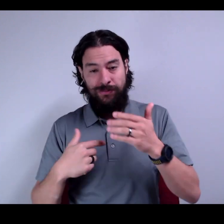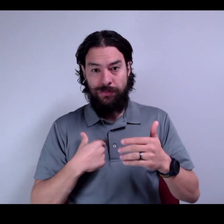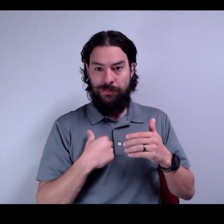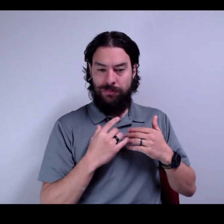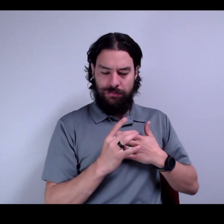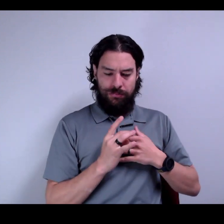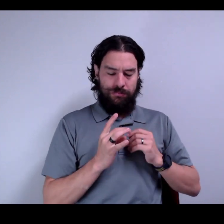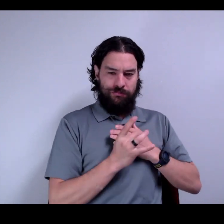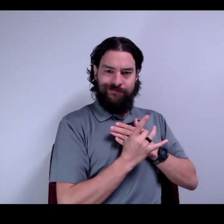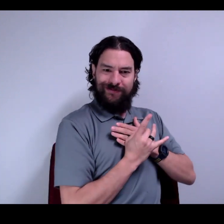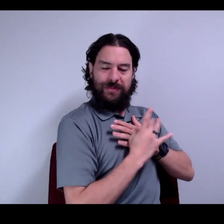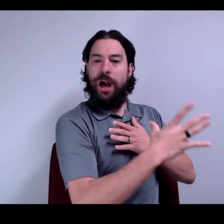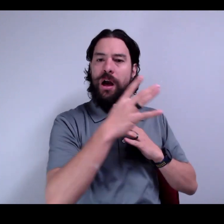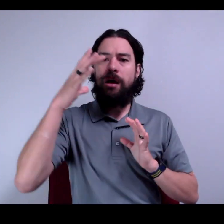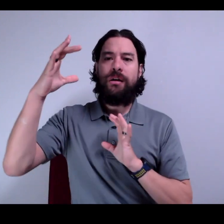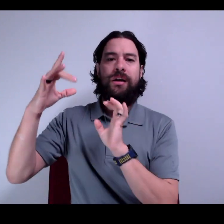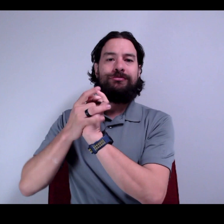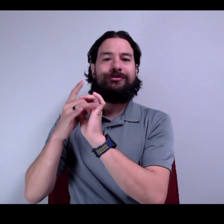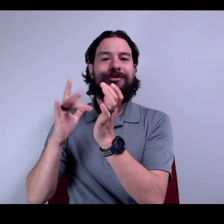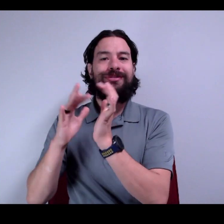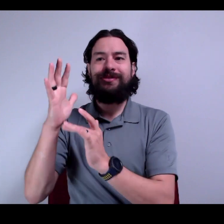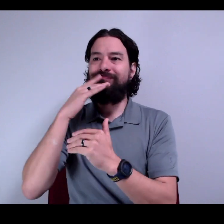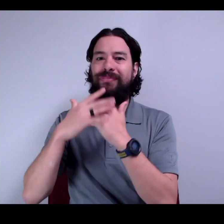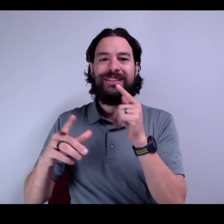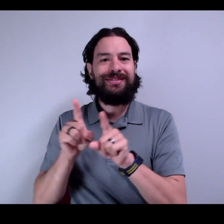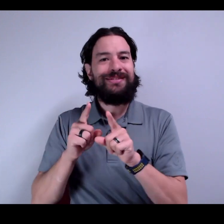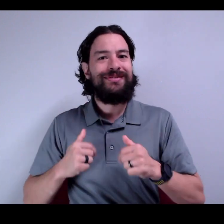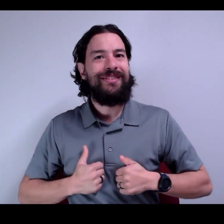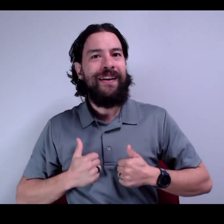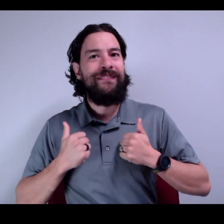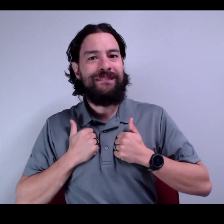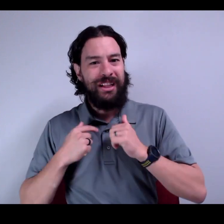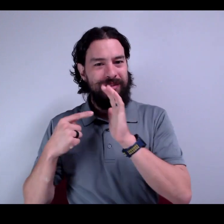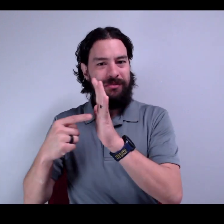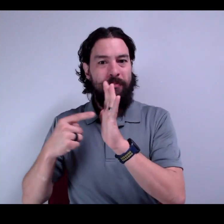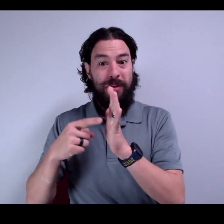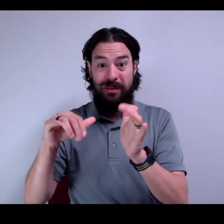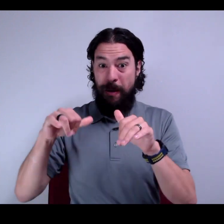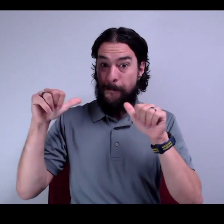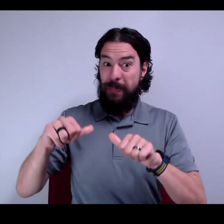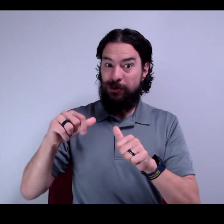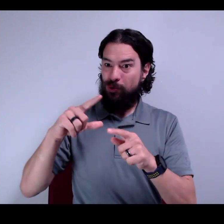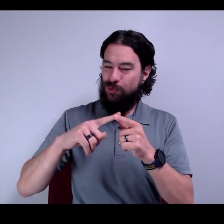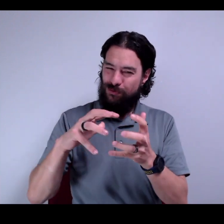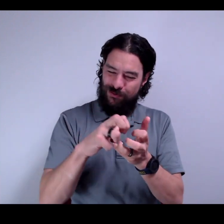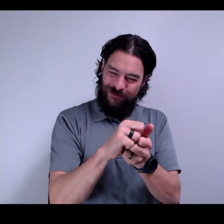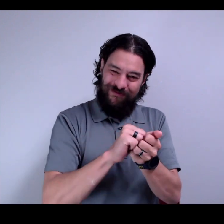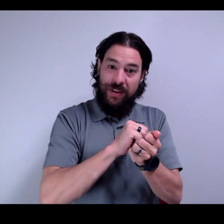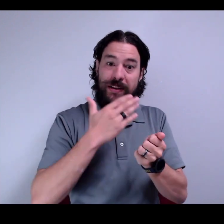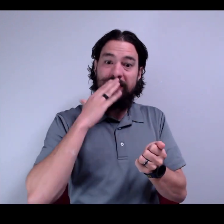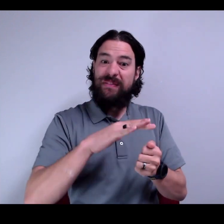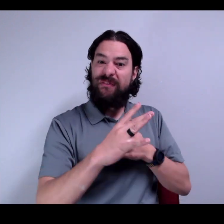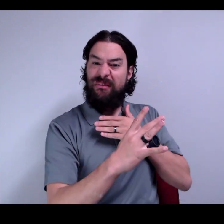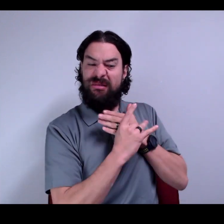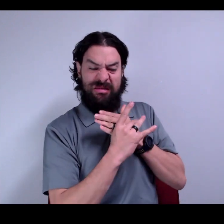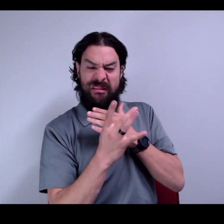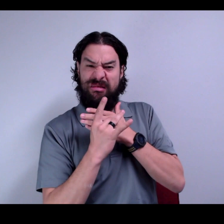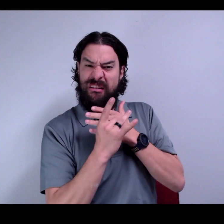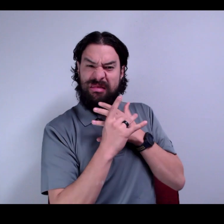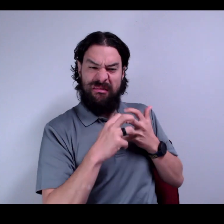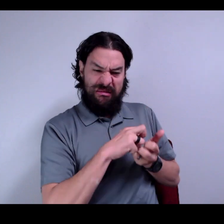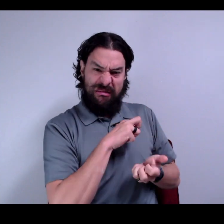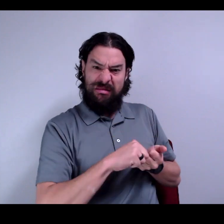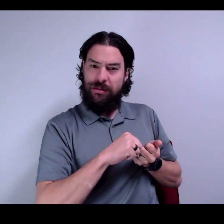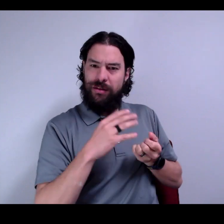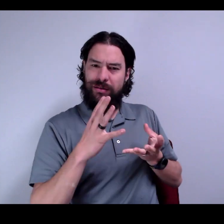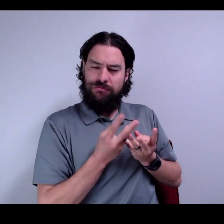And so we hear about Jesus' blood as a symbol of his life, having this ability to wash away the vandalism that evil has caused